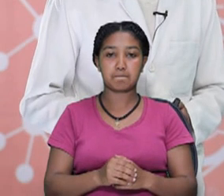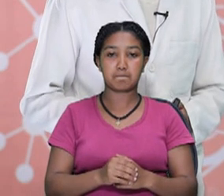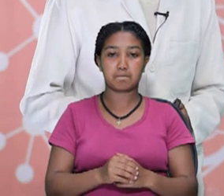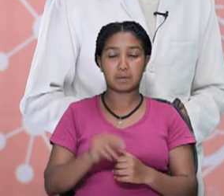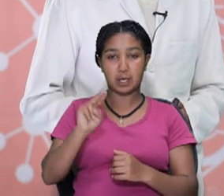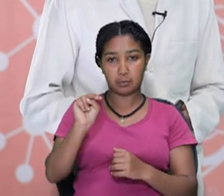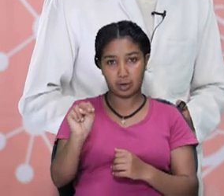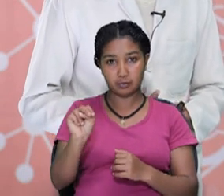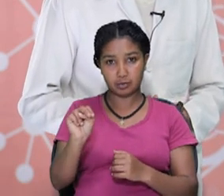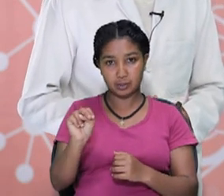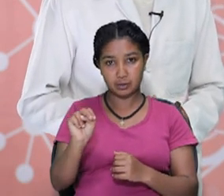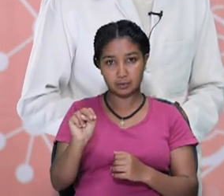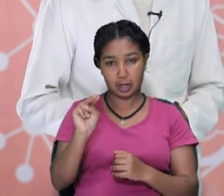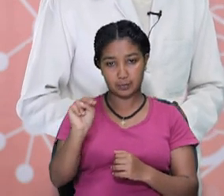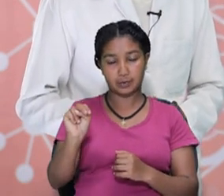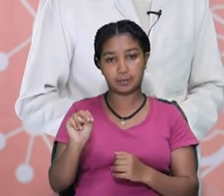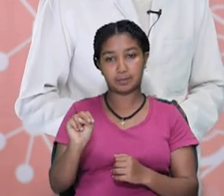element or the nitrogen